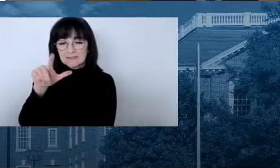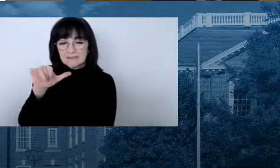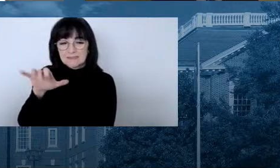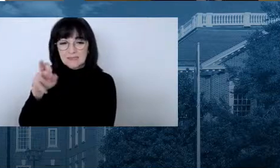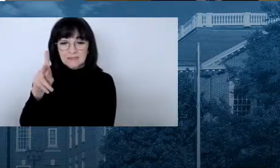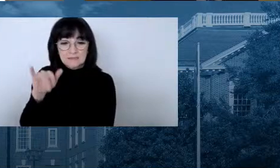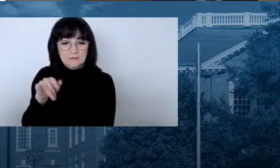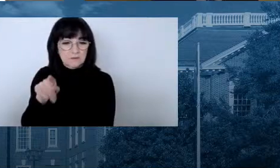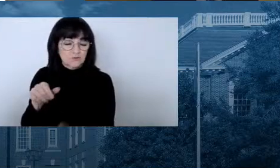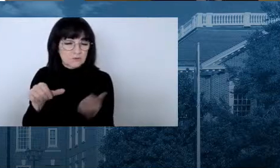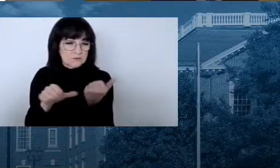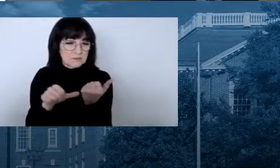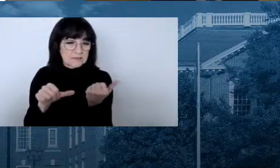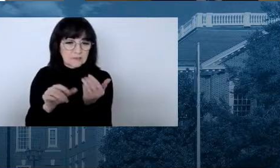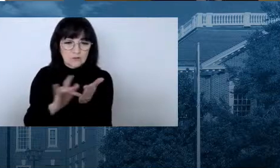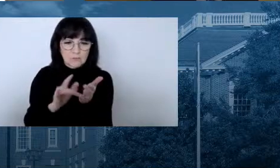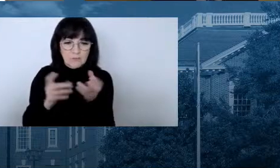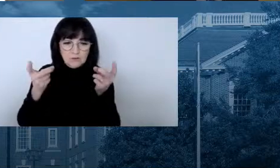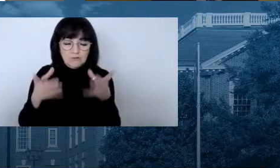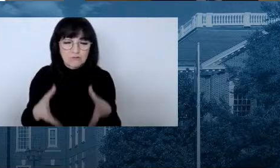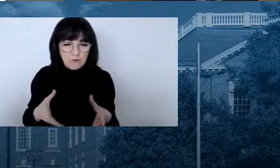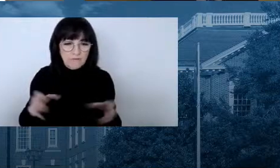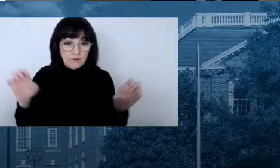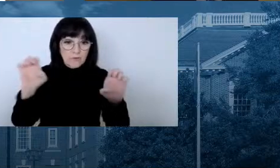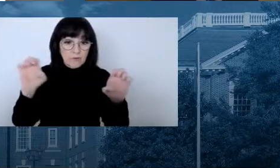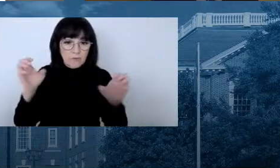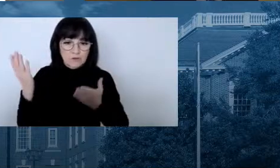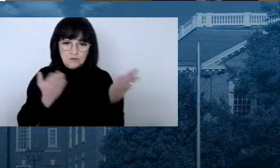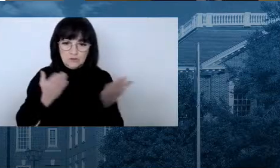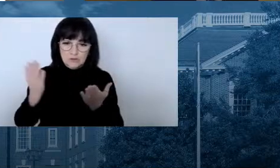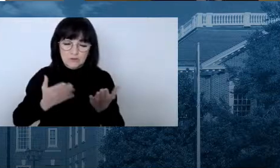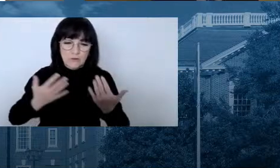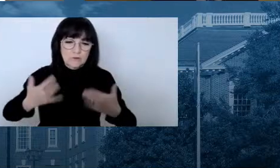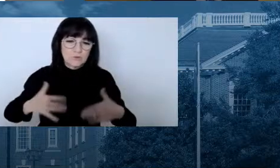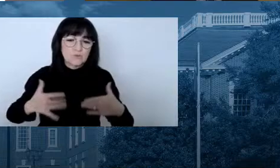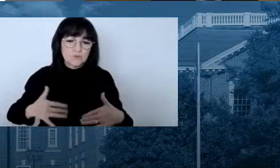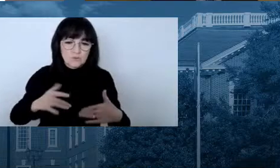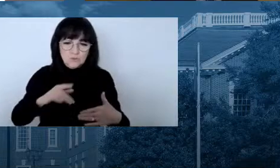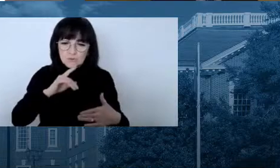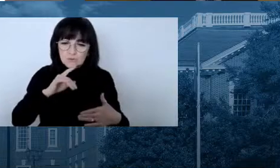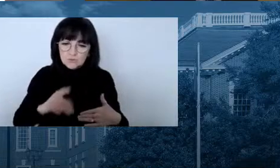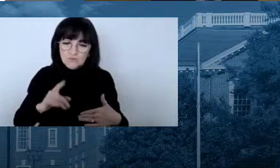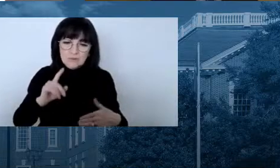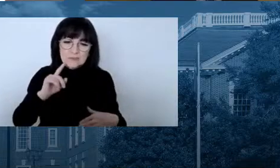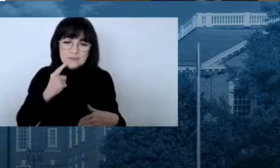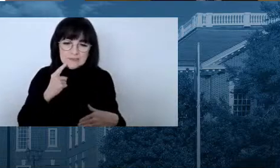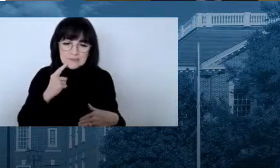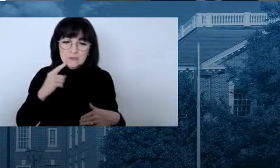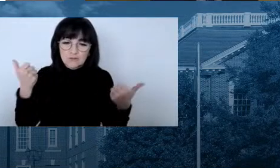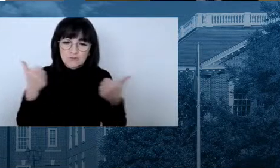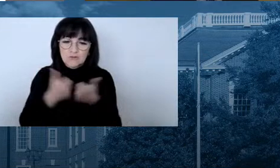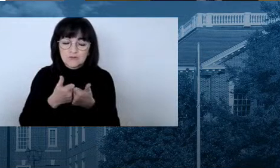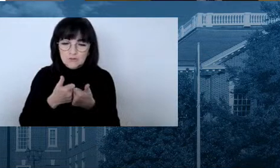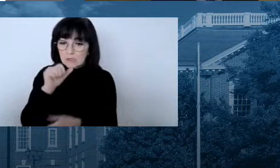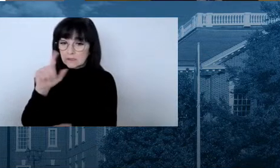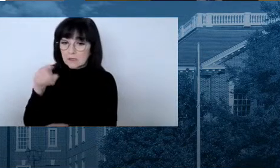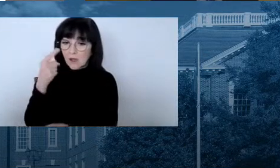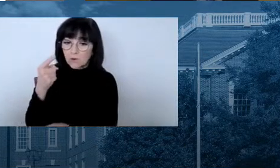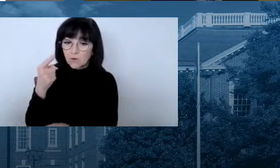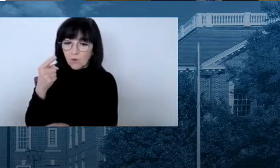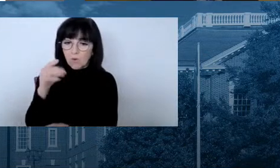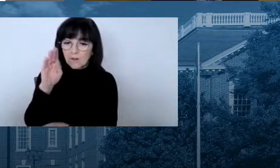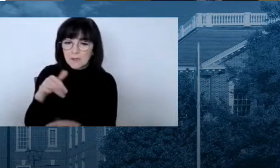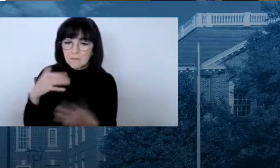Emergency Services, so particular challenges there on the emergency services side, not just with Bay Health. Last time we